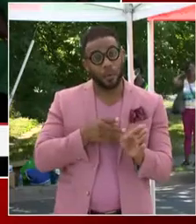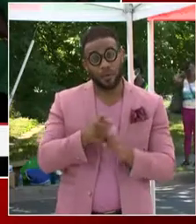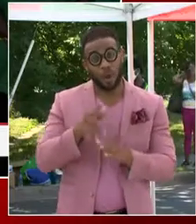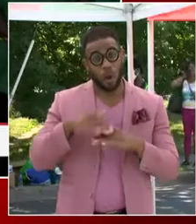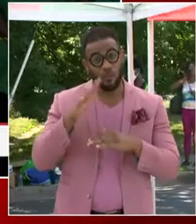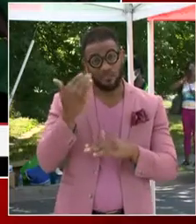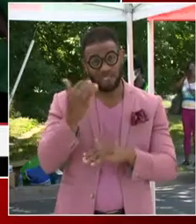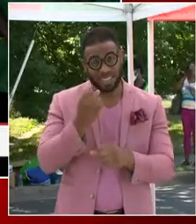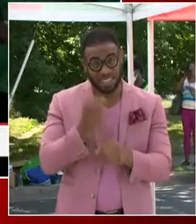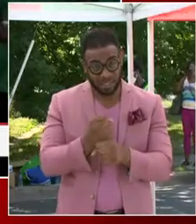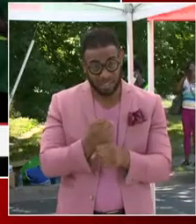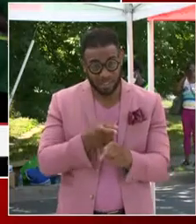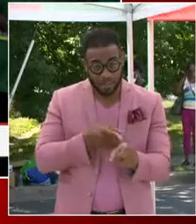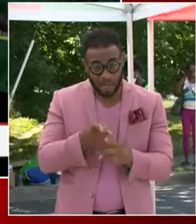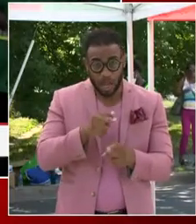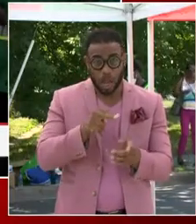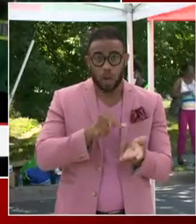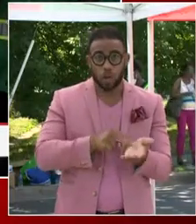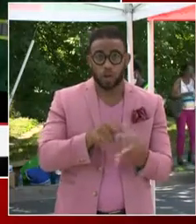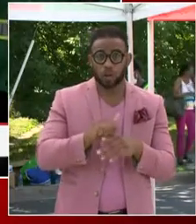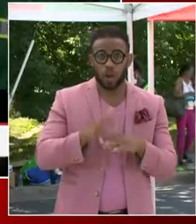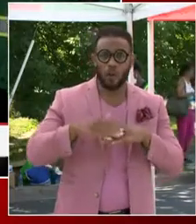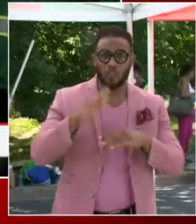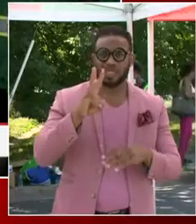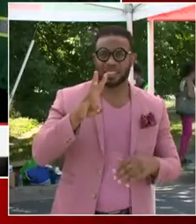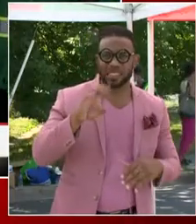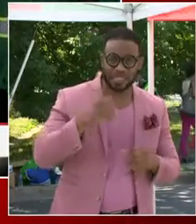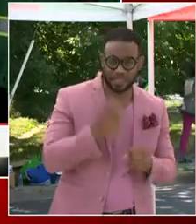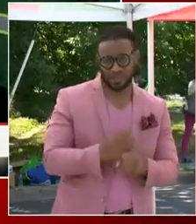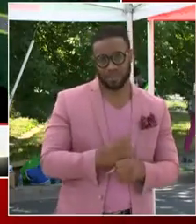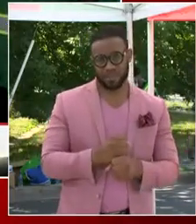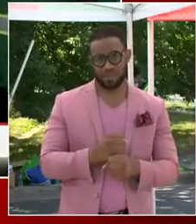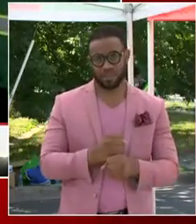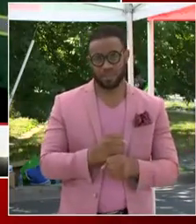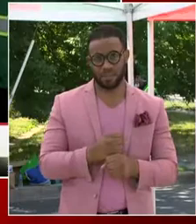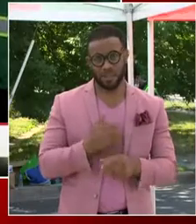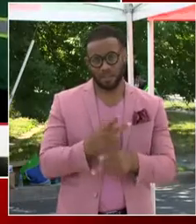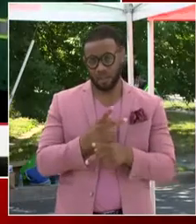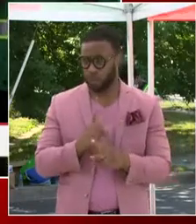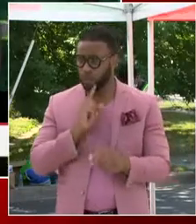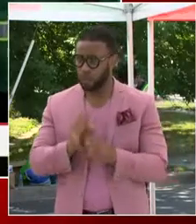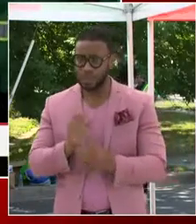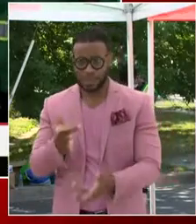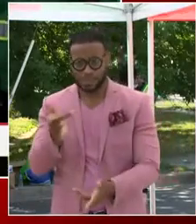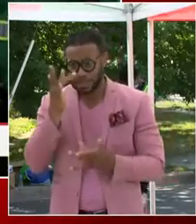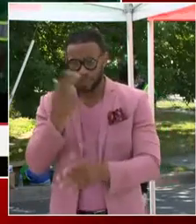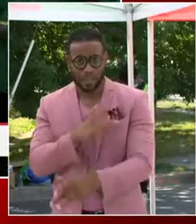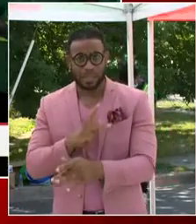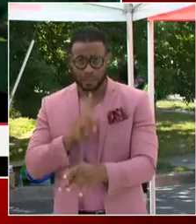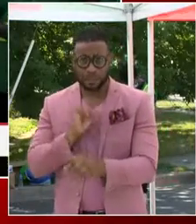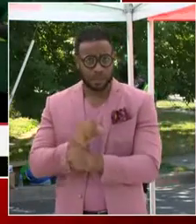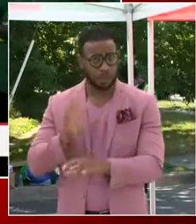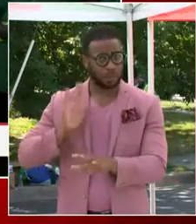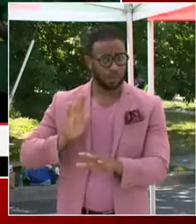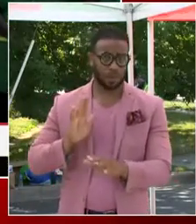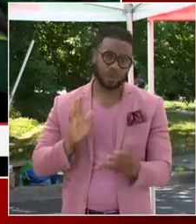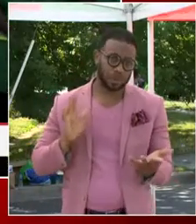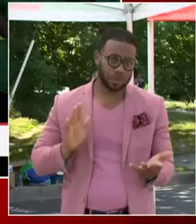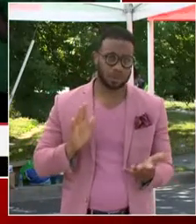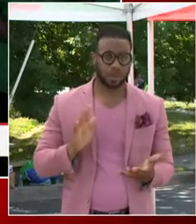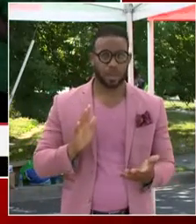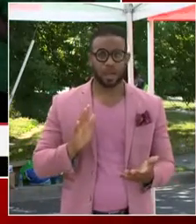15 years, specialized nursing training for over 6 years. And I've taken care of some really sick patients as a